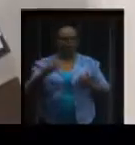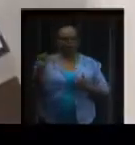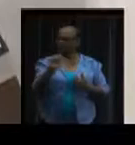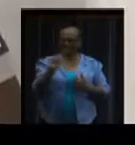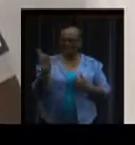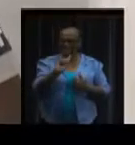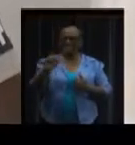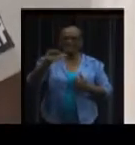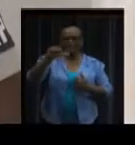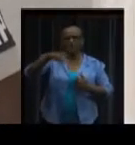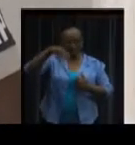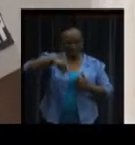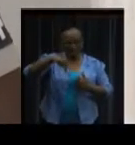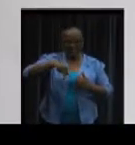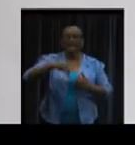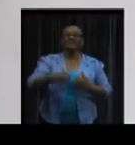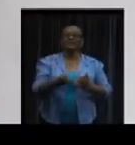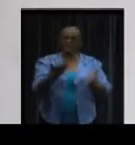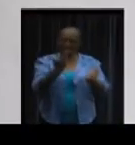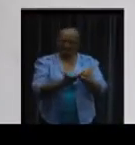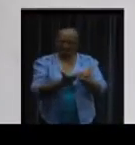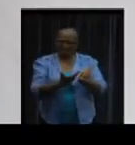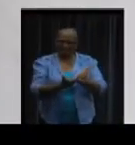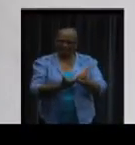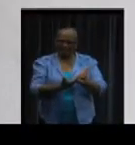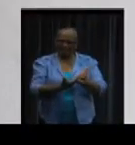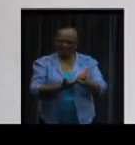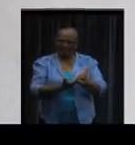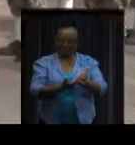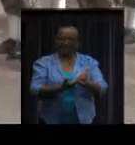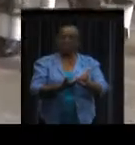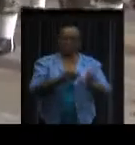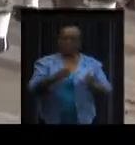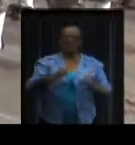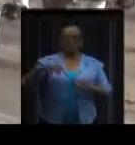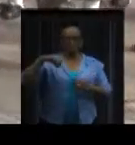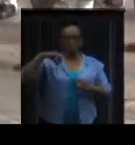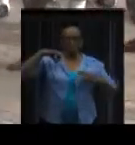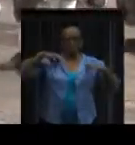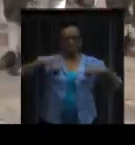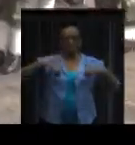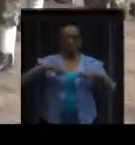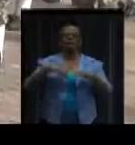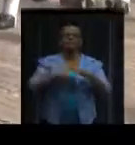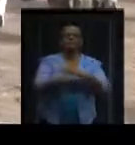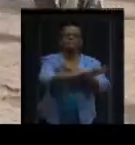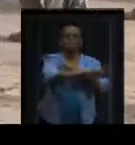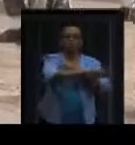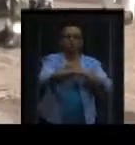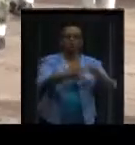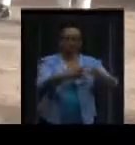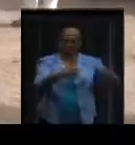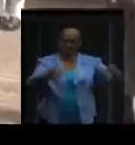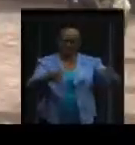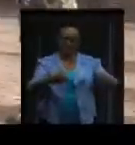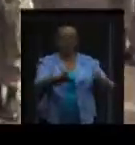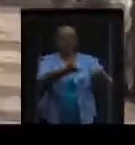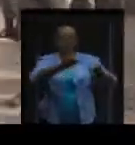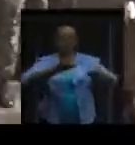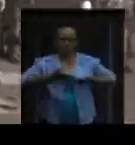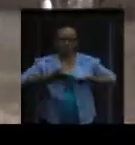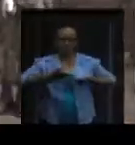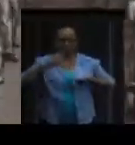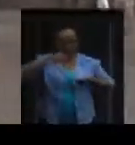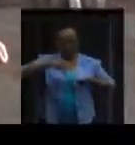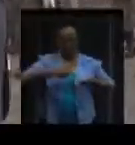receives non-resident ambassadors who are accredited to the Ministry of Foreign Affairs. On this occasion,